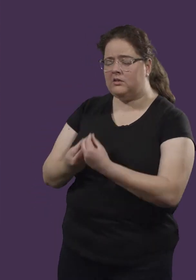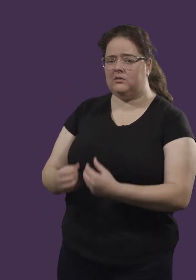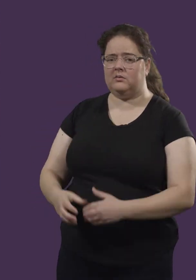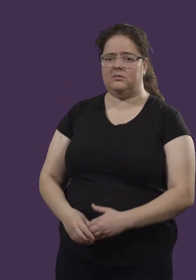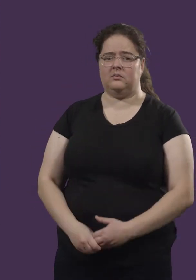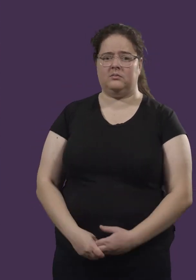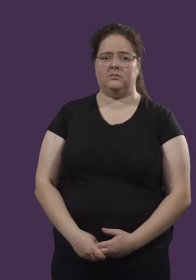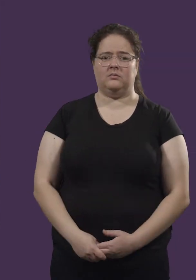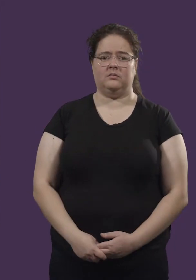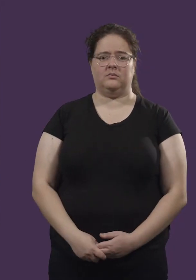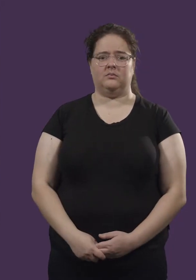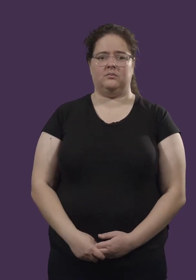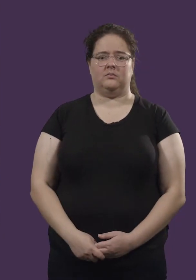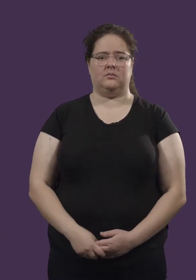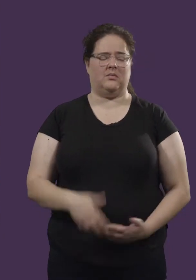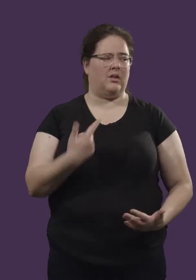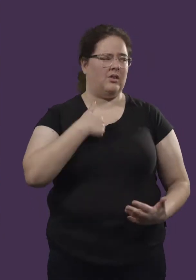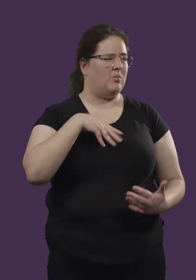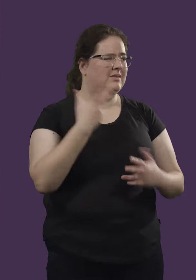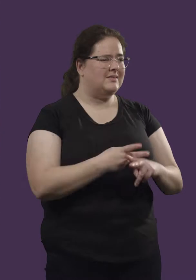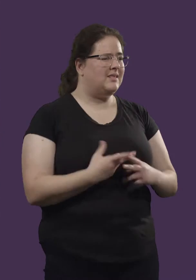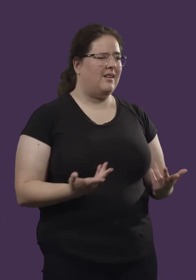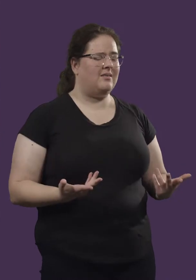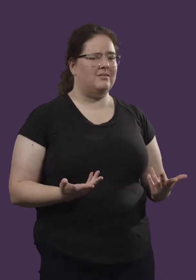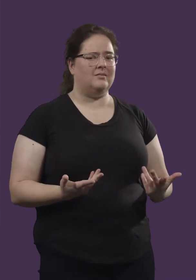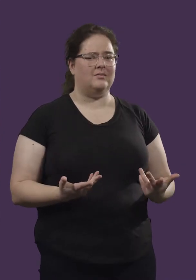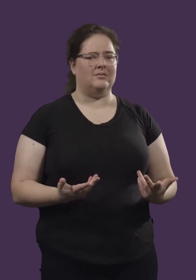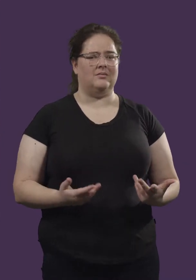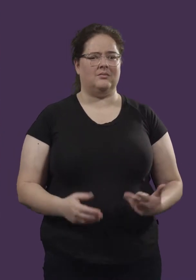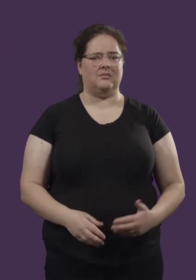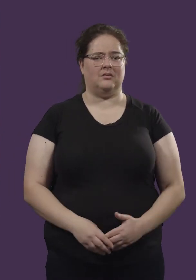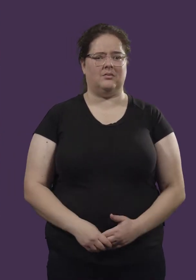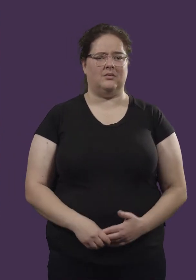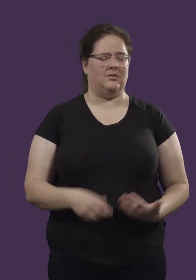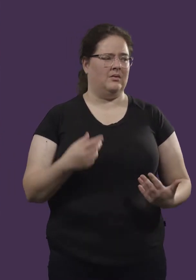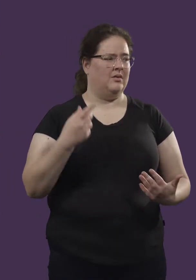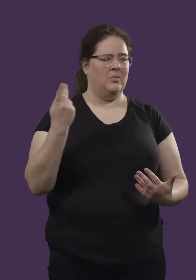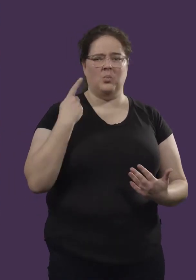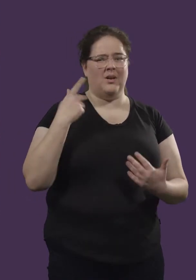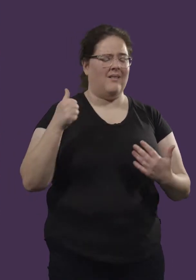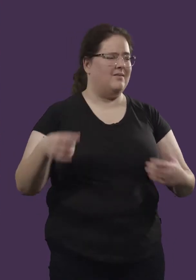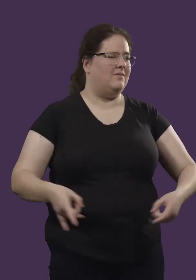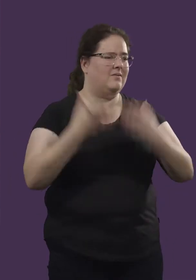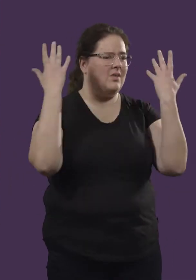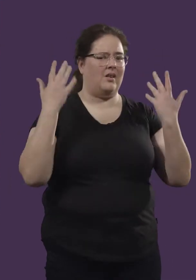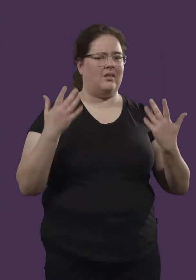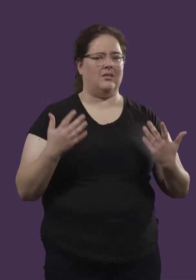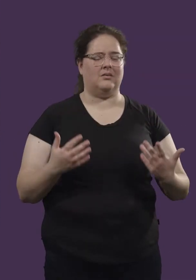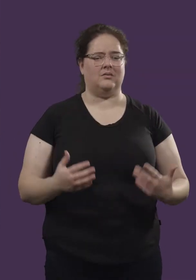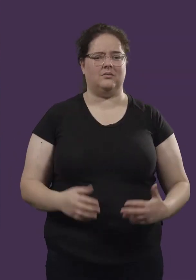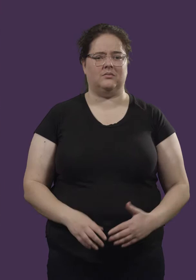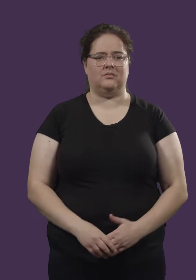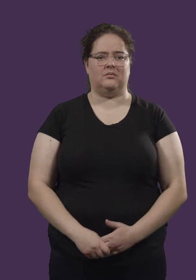everything. I just didn't want to have sex. That's all. And we just had a bit of a stupid argument over it, really.